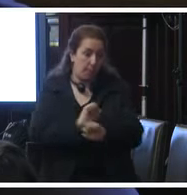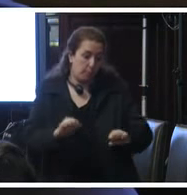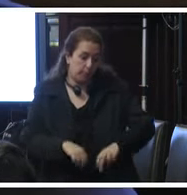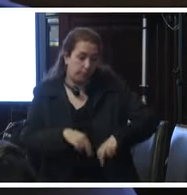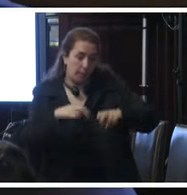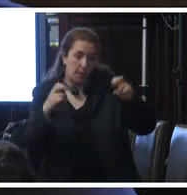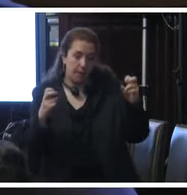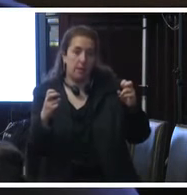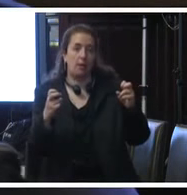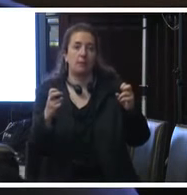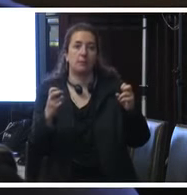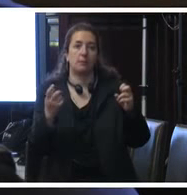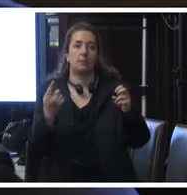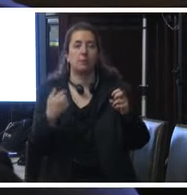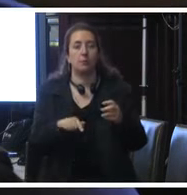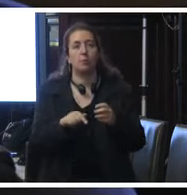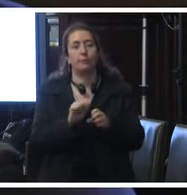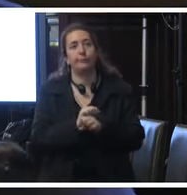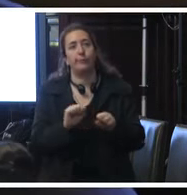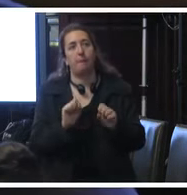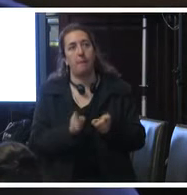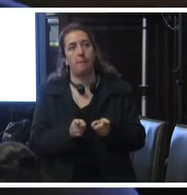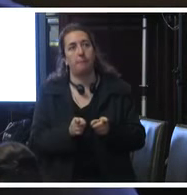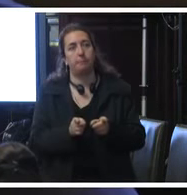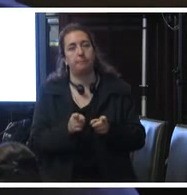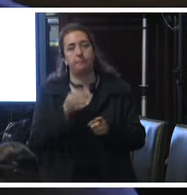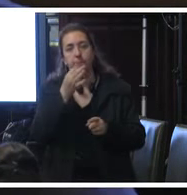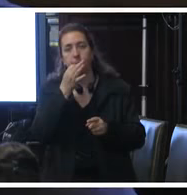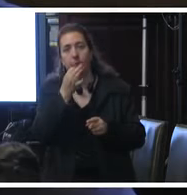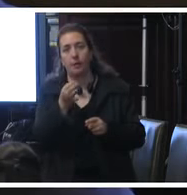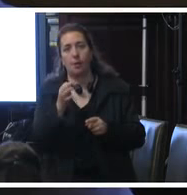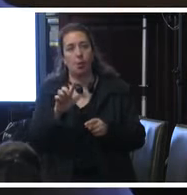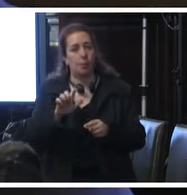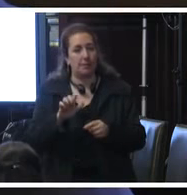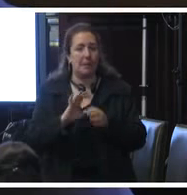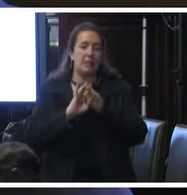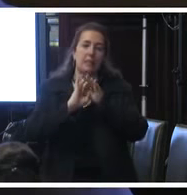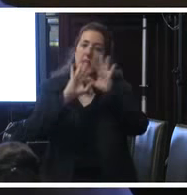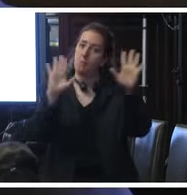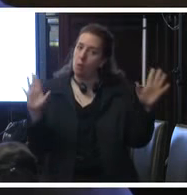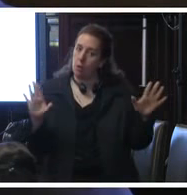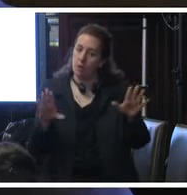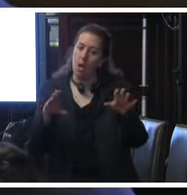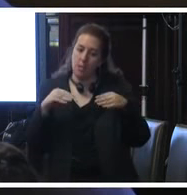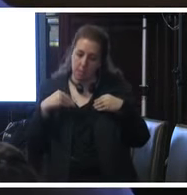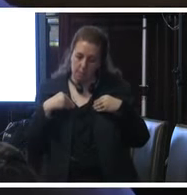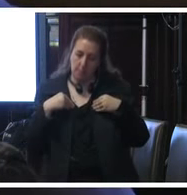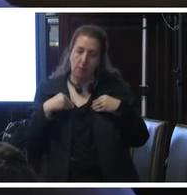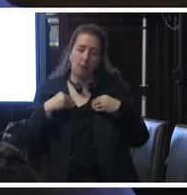kind, so that we can analyze them and to distinguish that obviously democracy